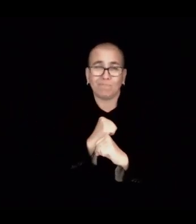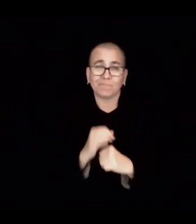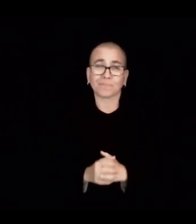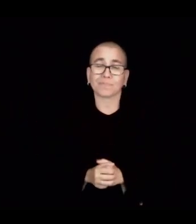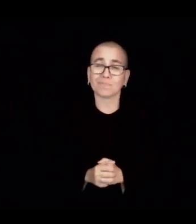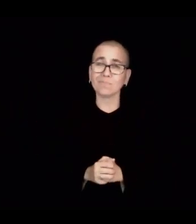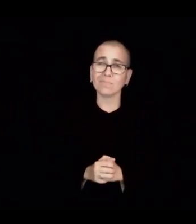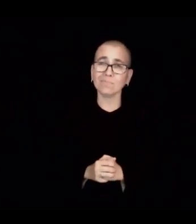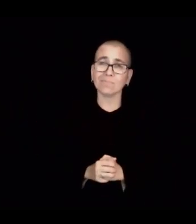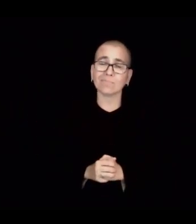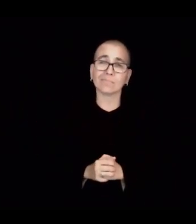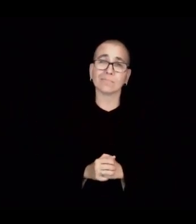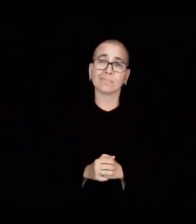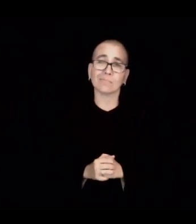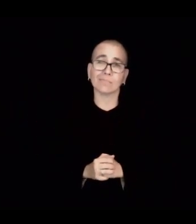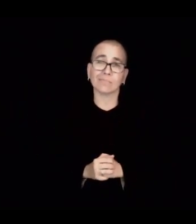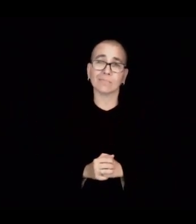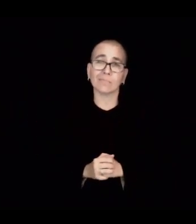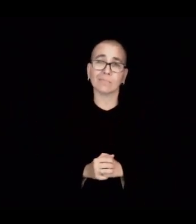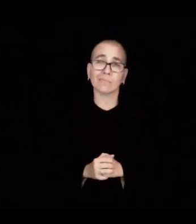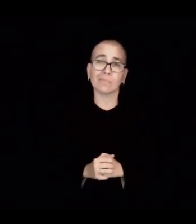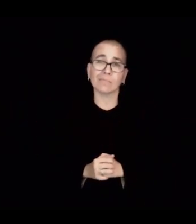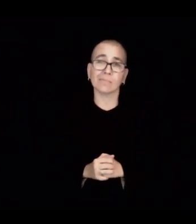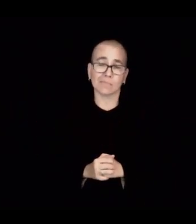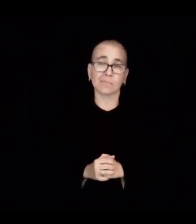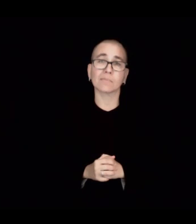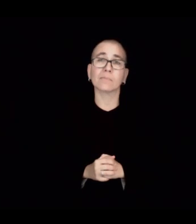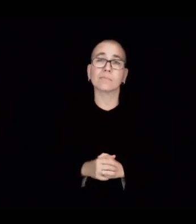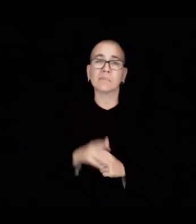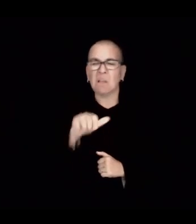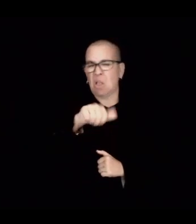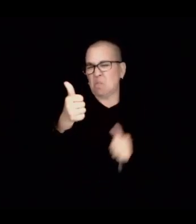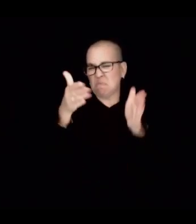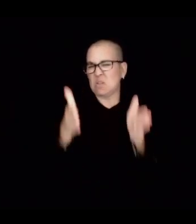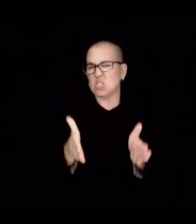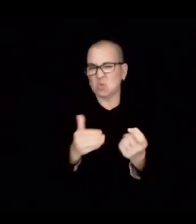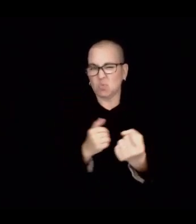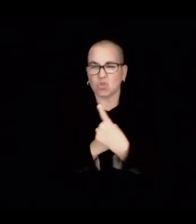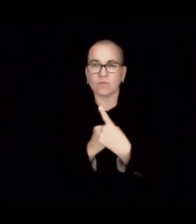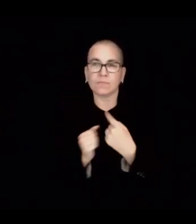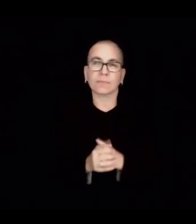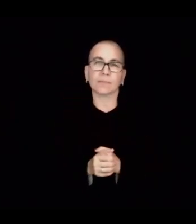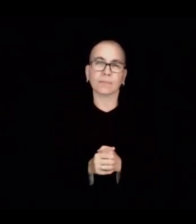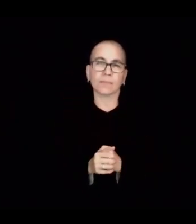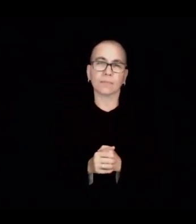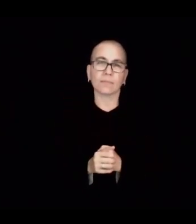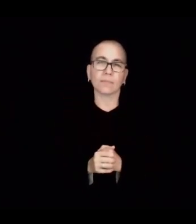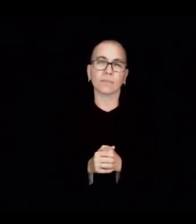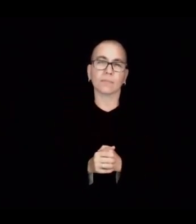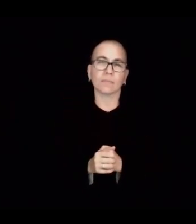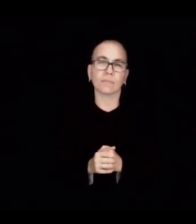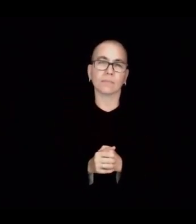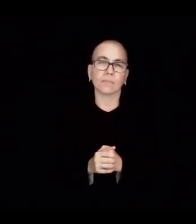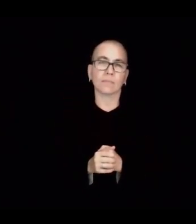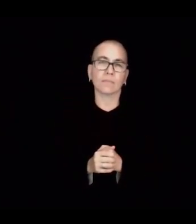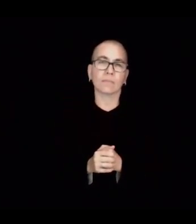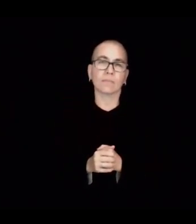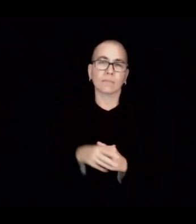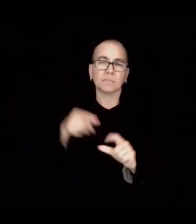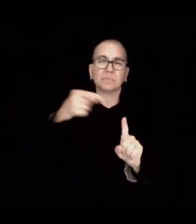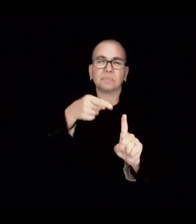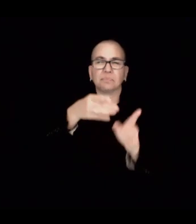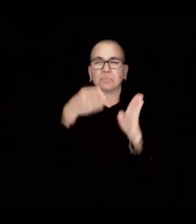Next in line is from Matt Sepik from MN Public Radio News. Your line is now open.